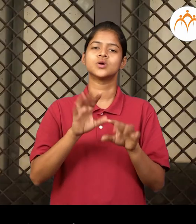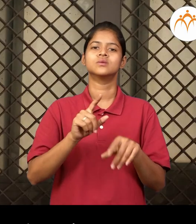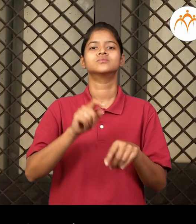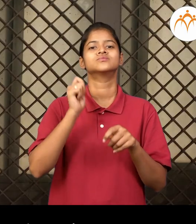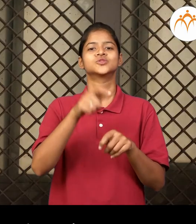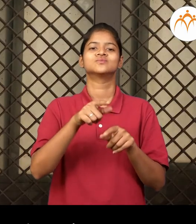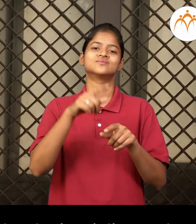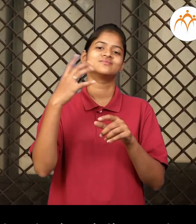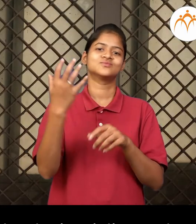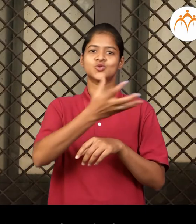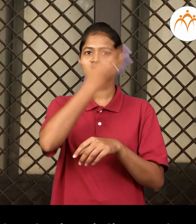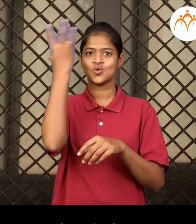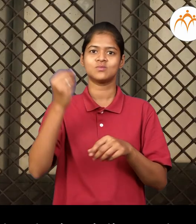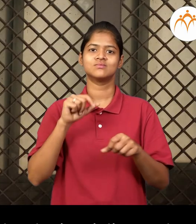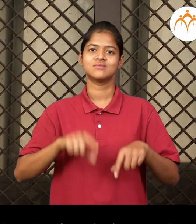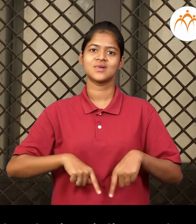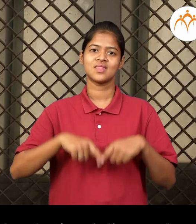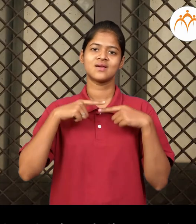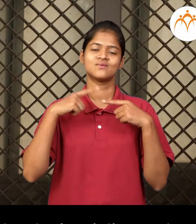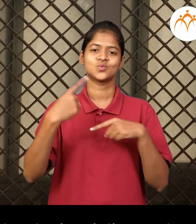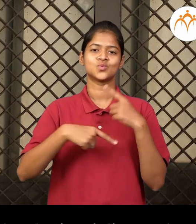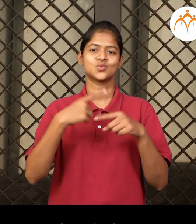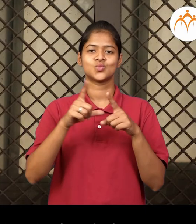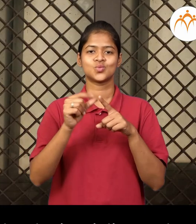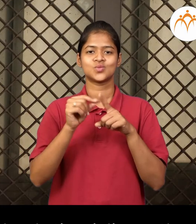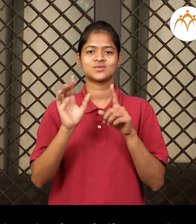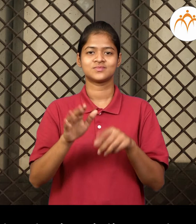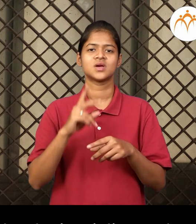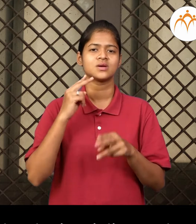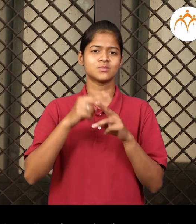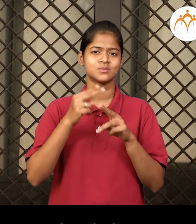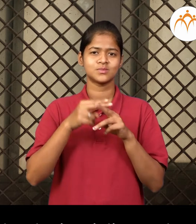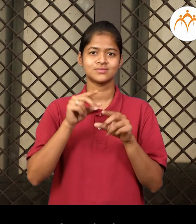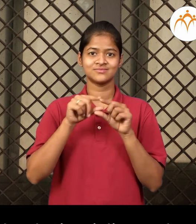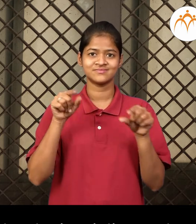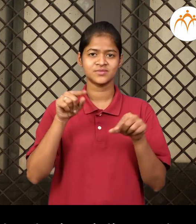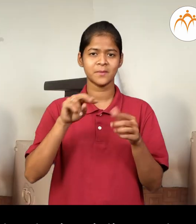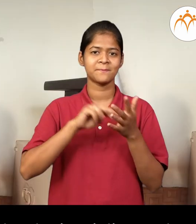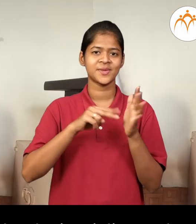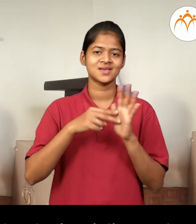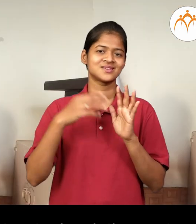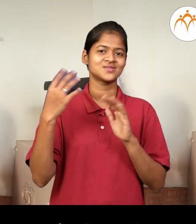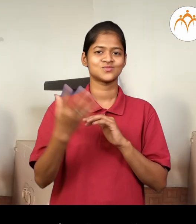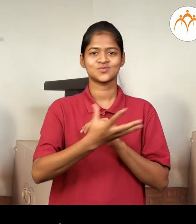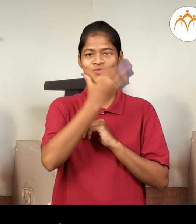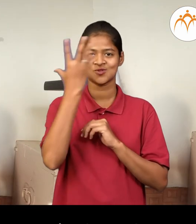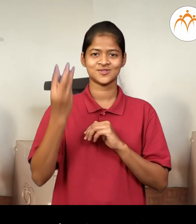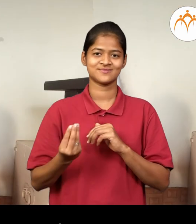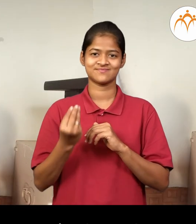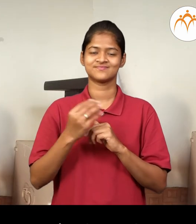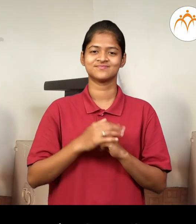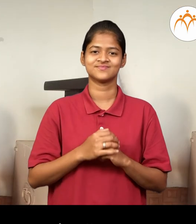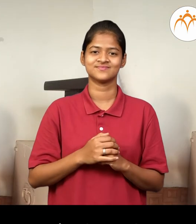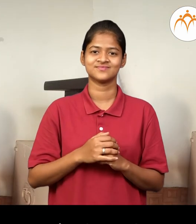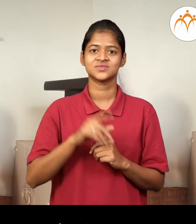order since getting up in the morning is the daily routine. You know some